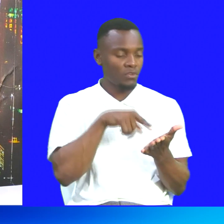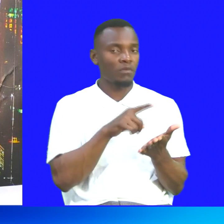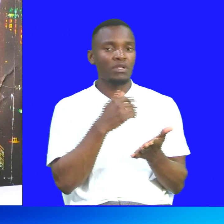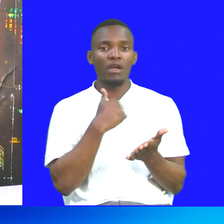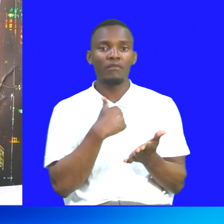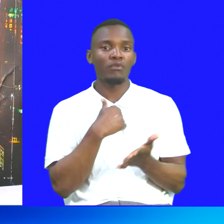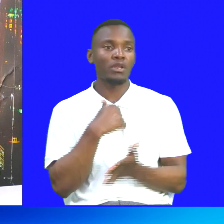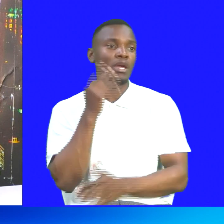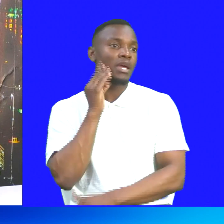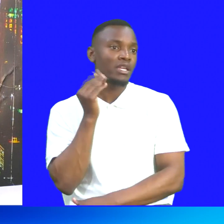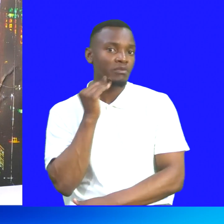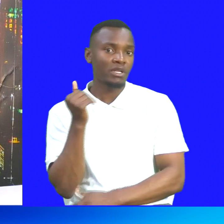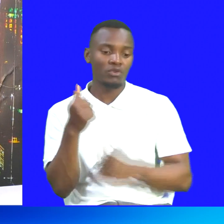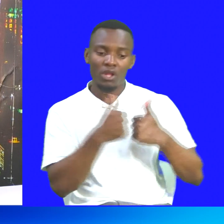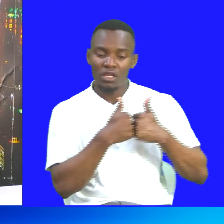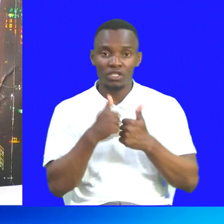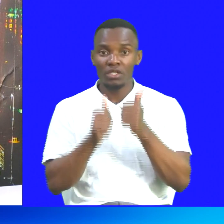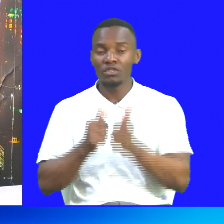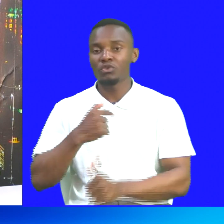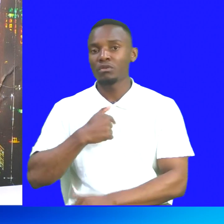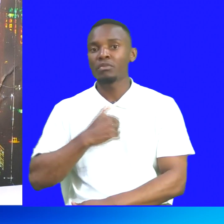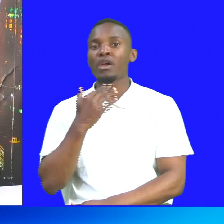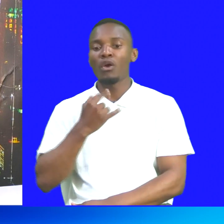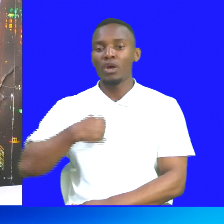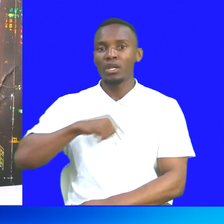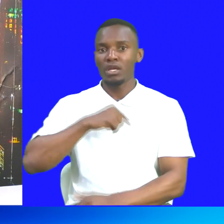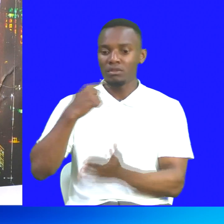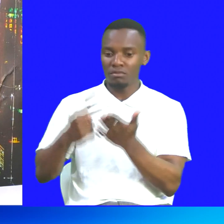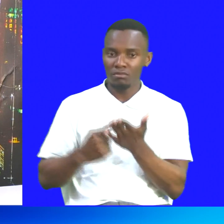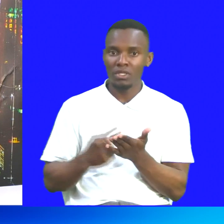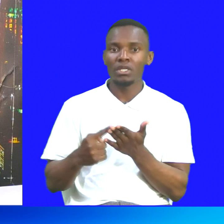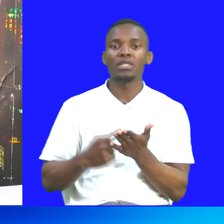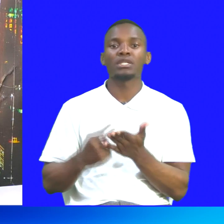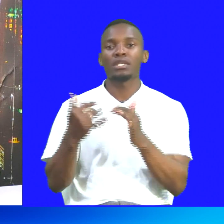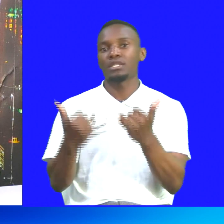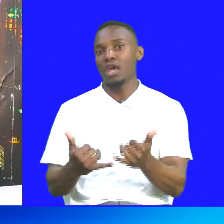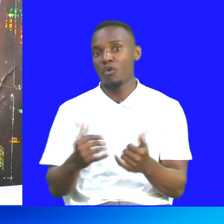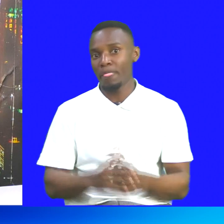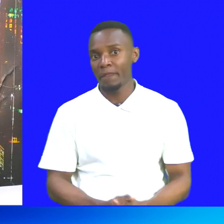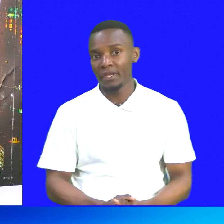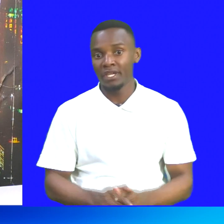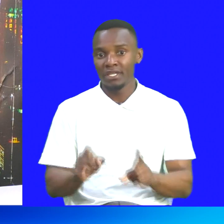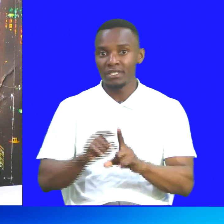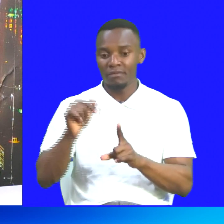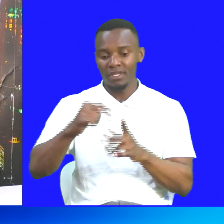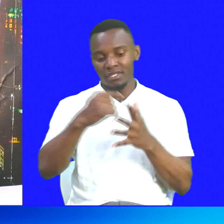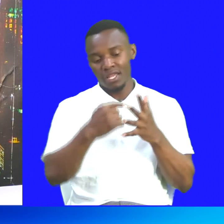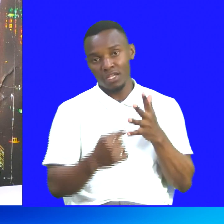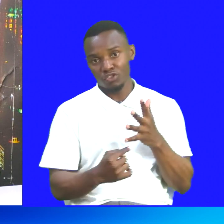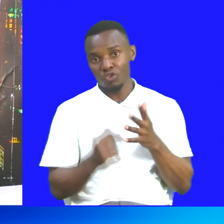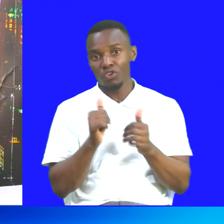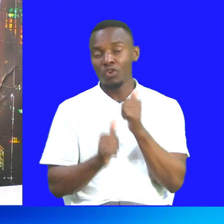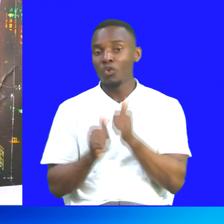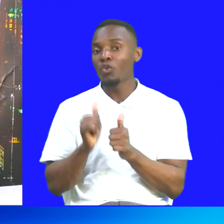some challenges that I want us to discuss in this show. These are stories